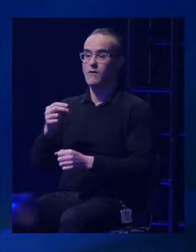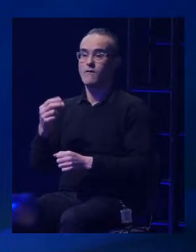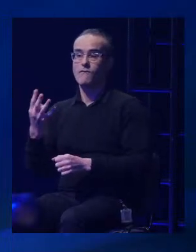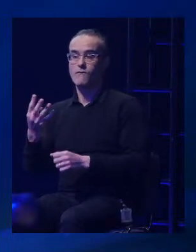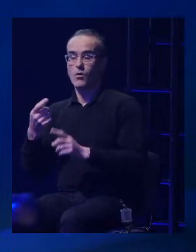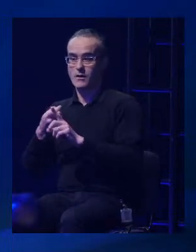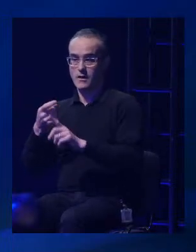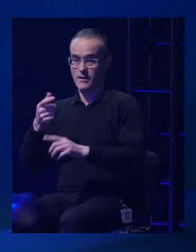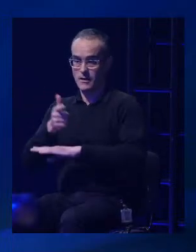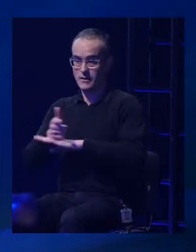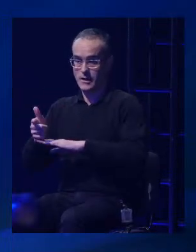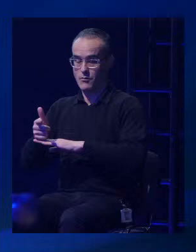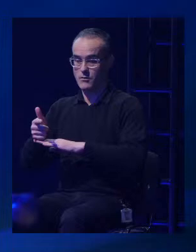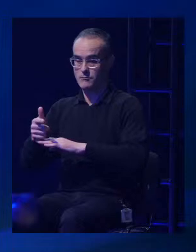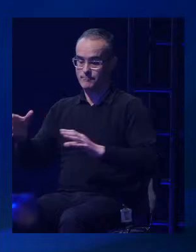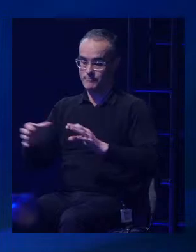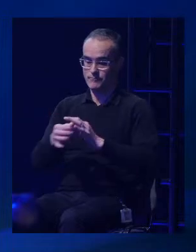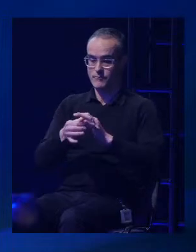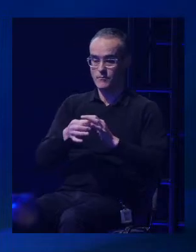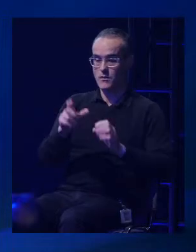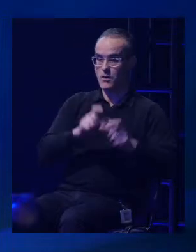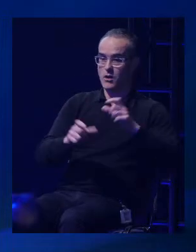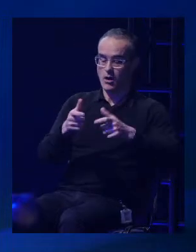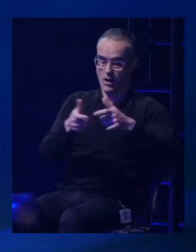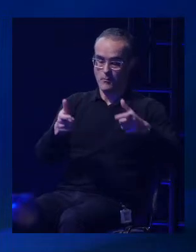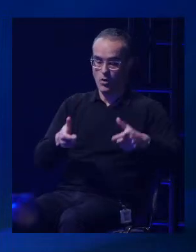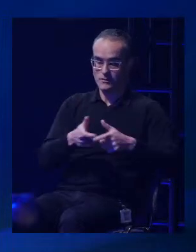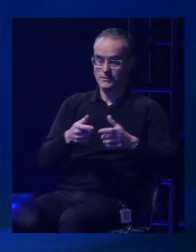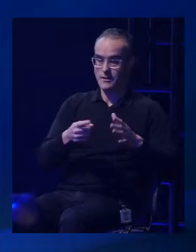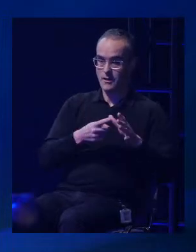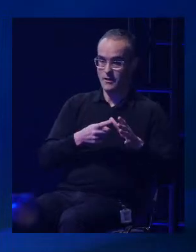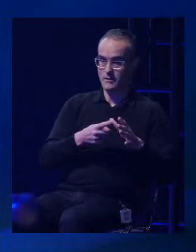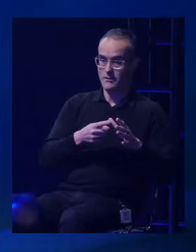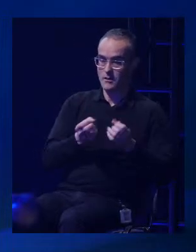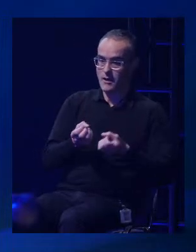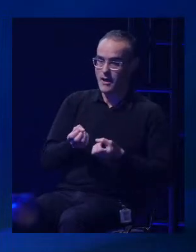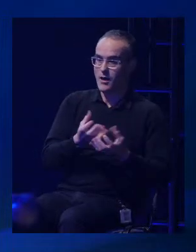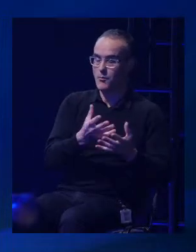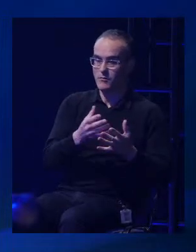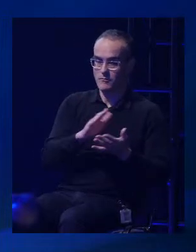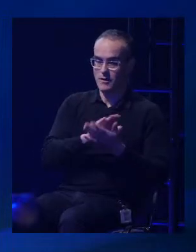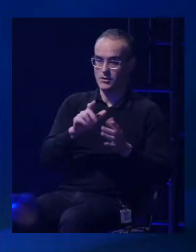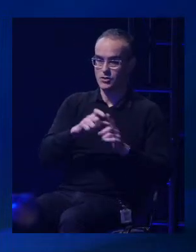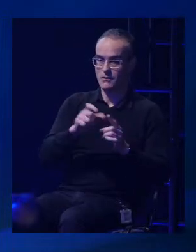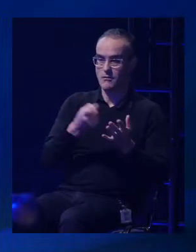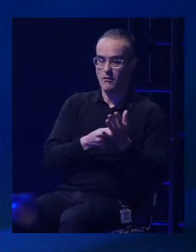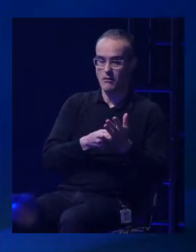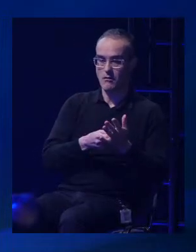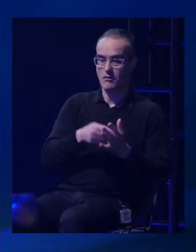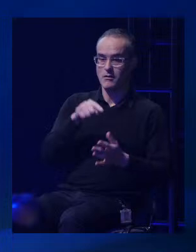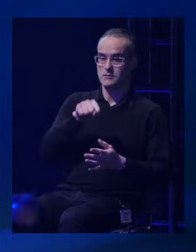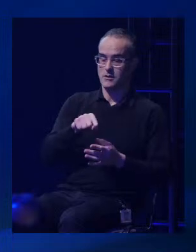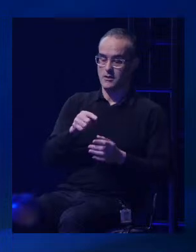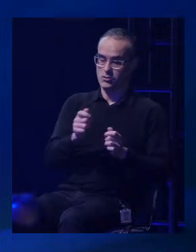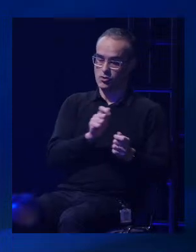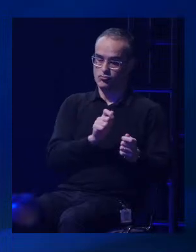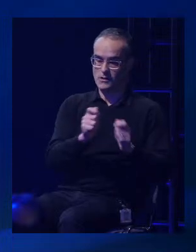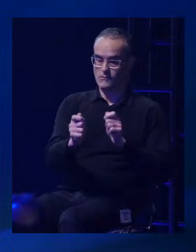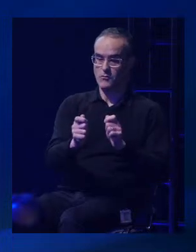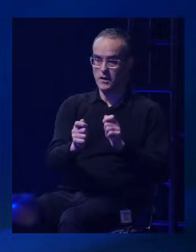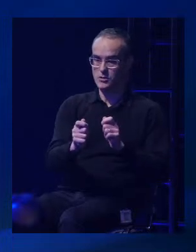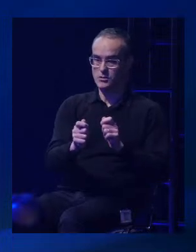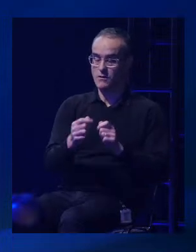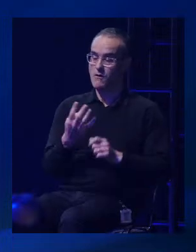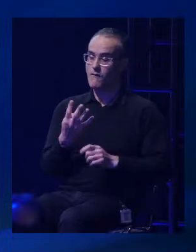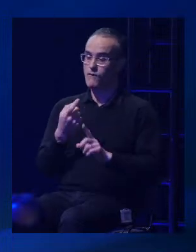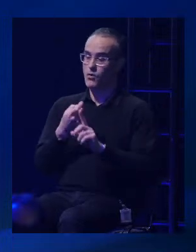coming directly into the ColorBox A, and that's providing a HDR output. So the ColorBox in this circumstance is providing a transformation from